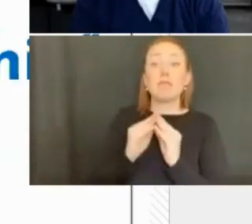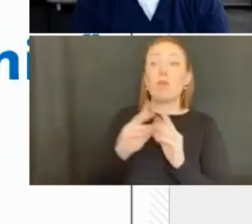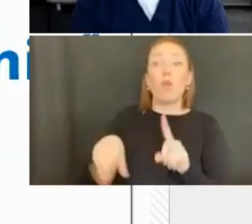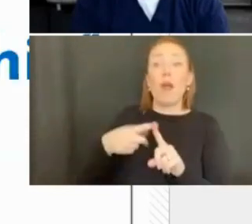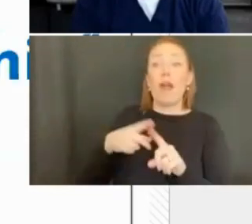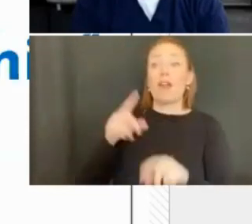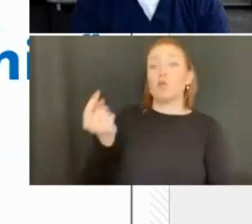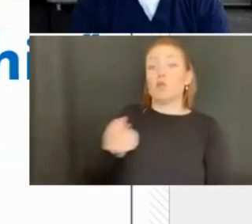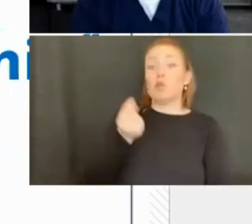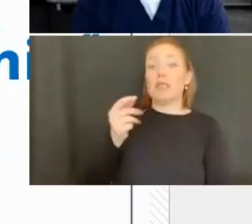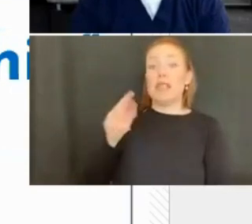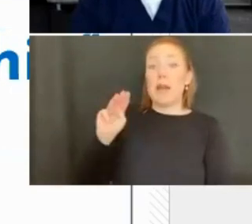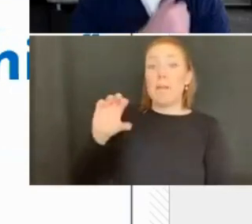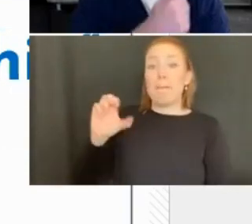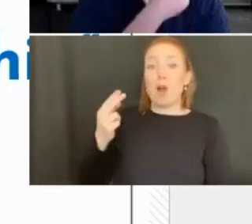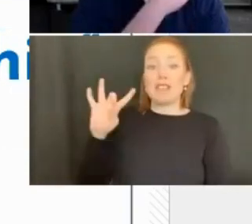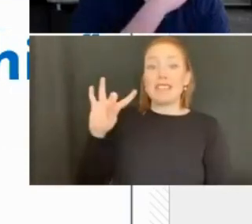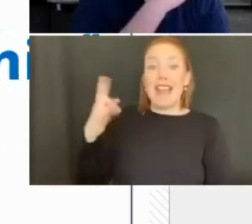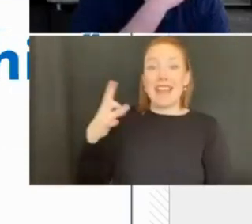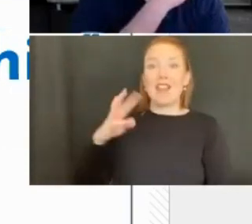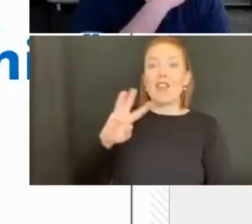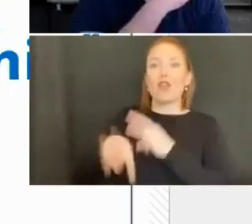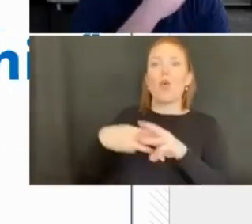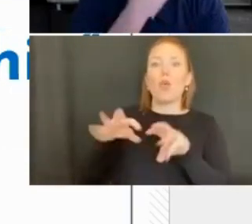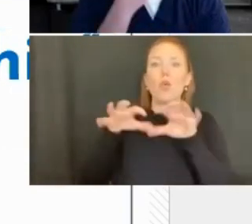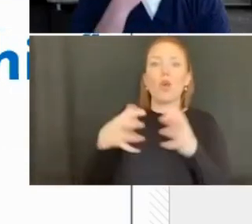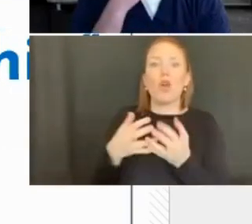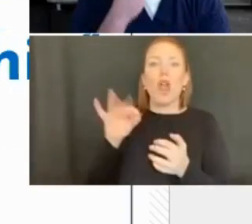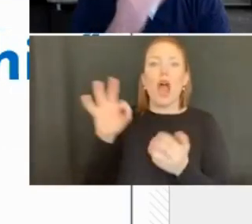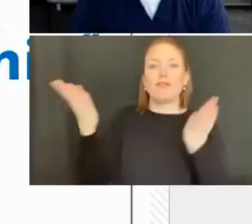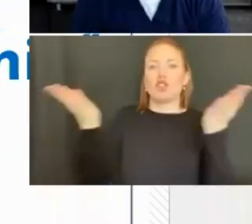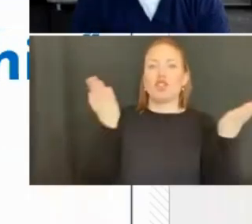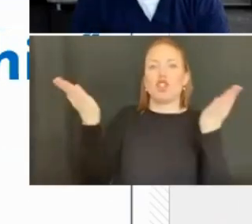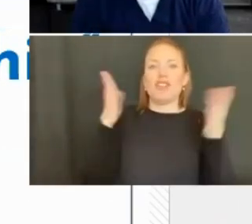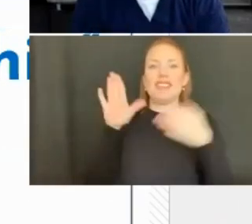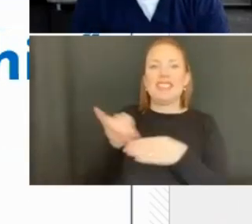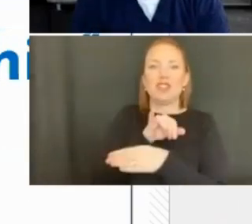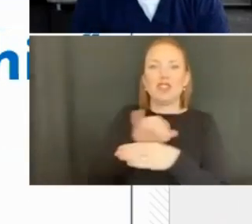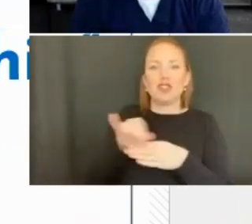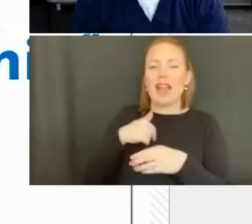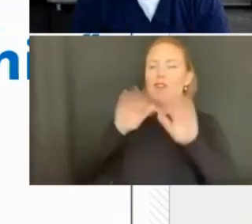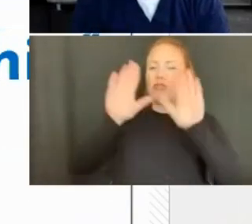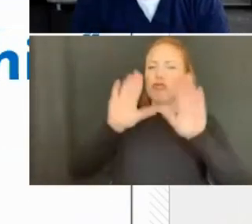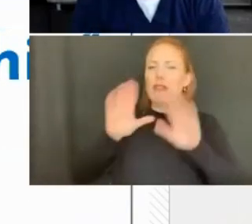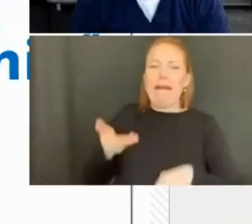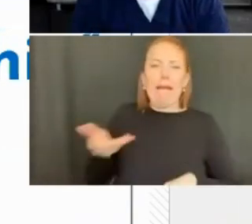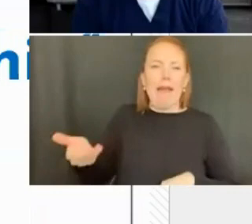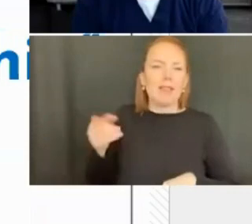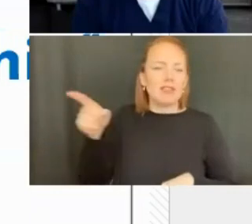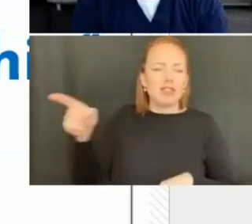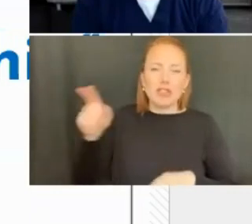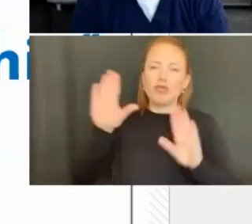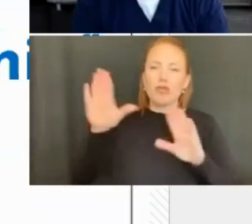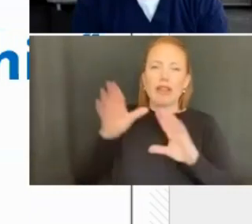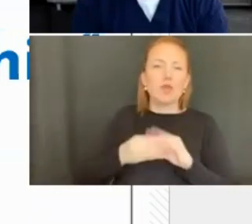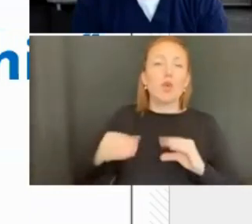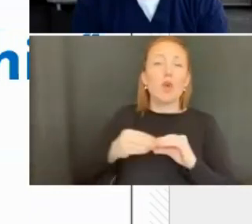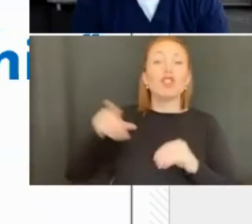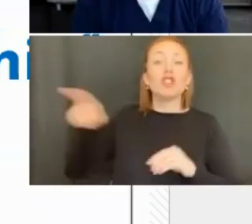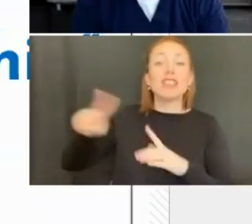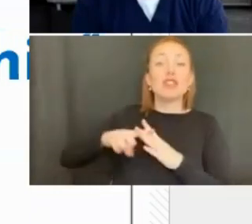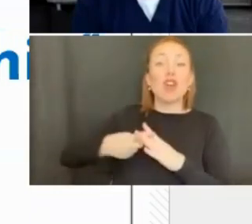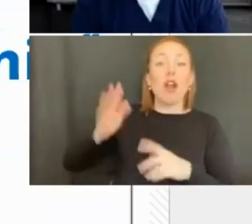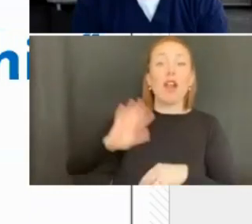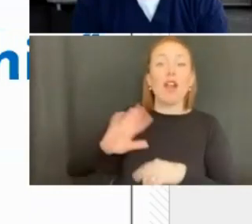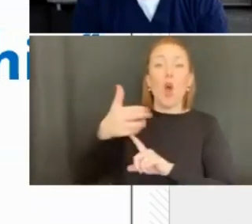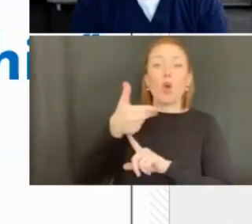March 8th, the world of the service industry. We have a great guest. She has a great story. She started at a hotel